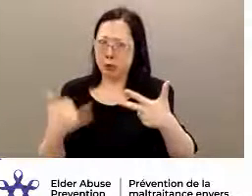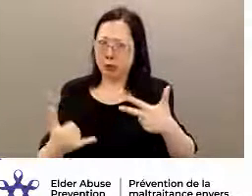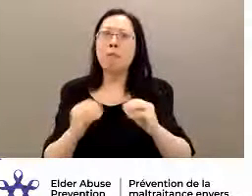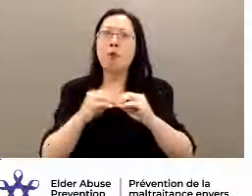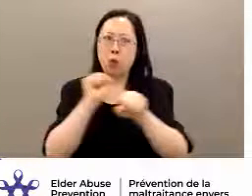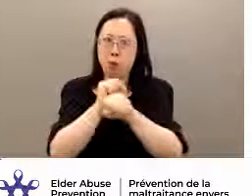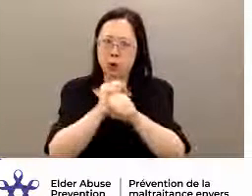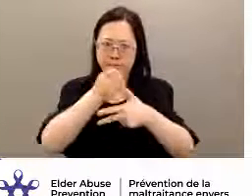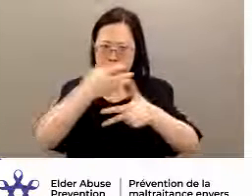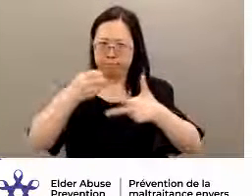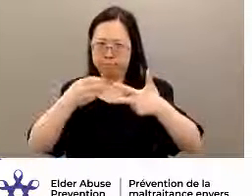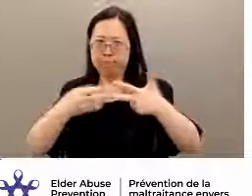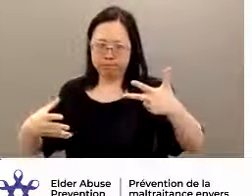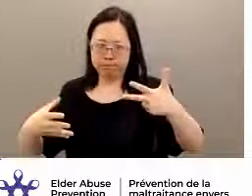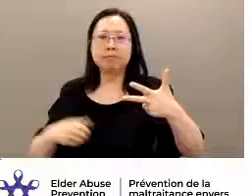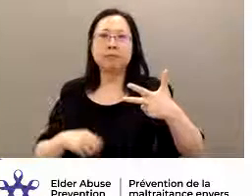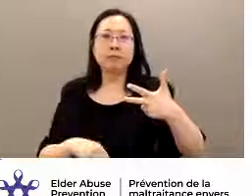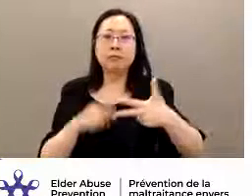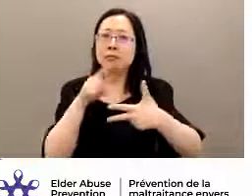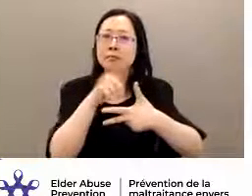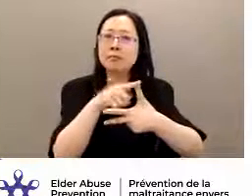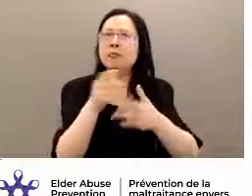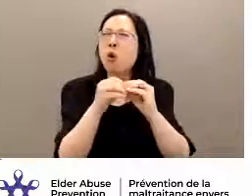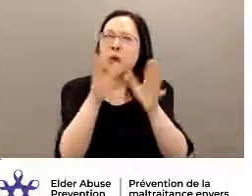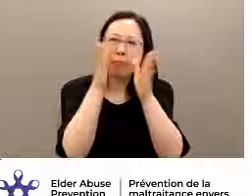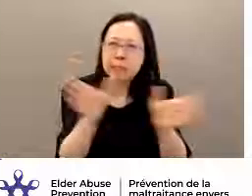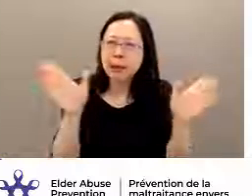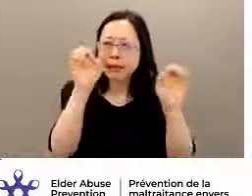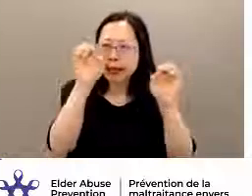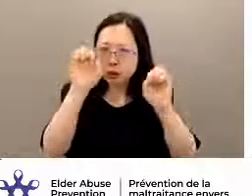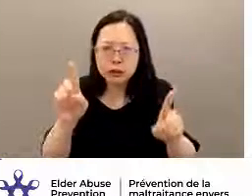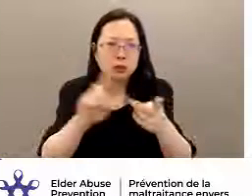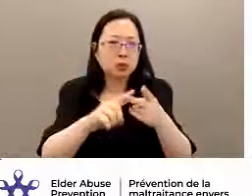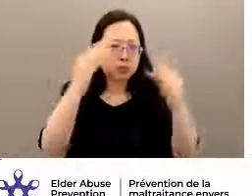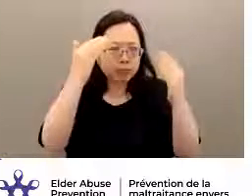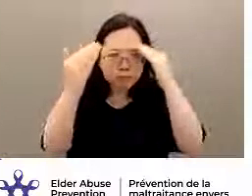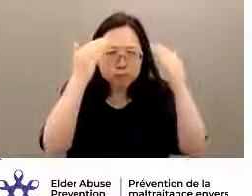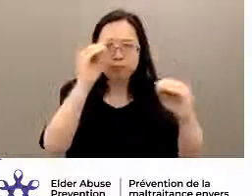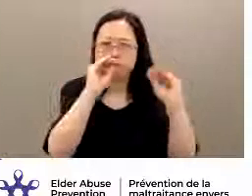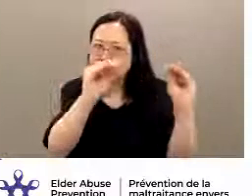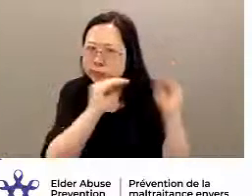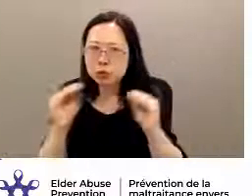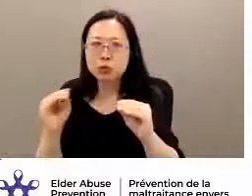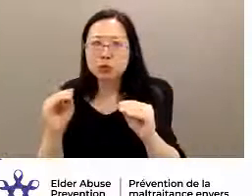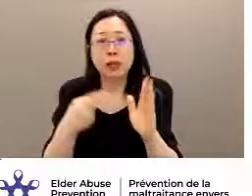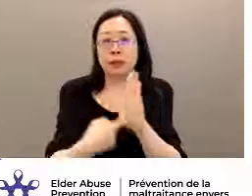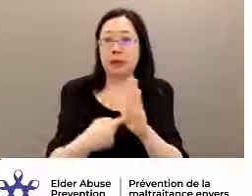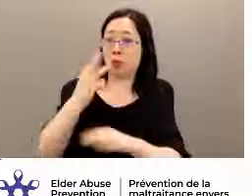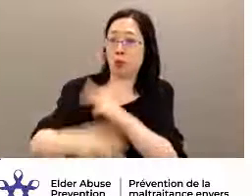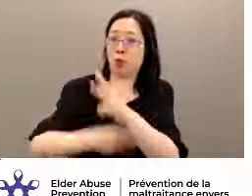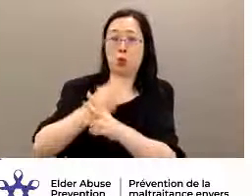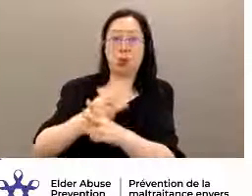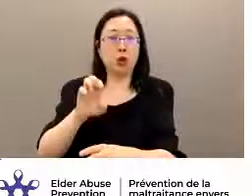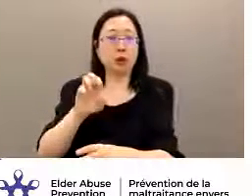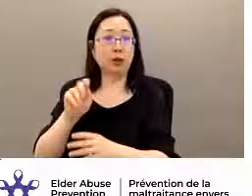started the strategy. So we do a lot of public education and awareness. World Elder Abuse Awareness Day is an upcoming event in